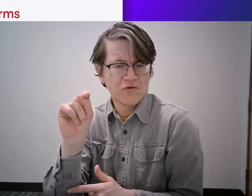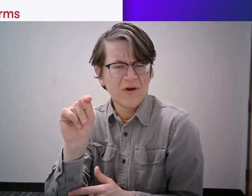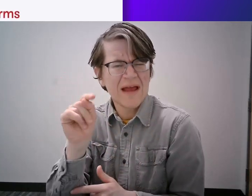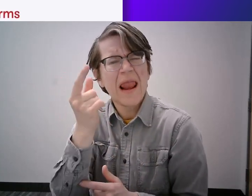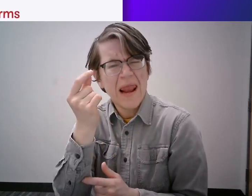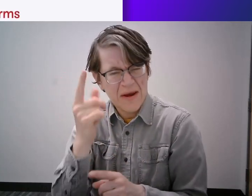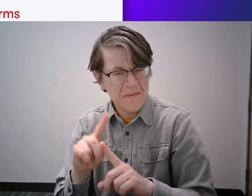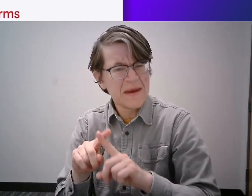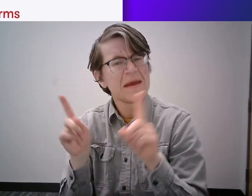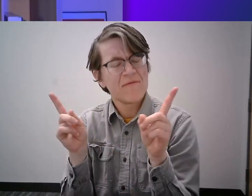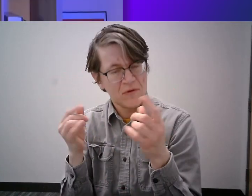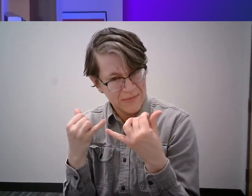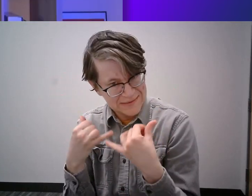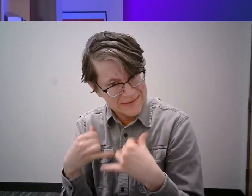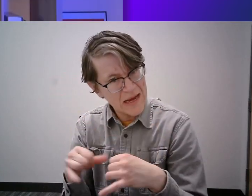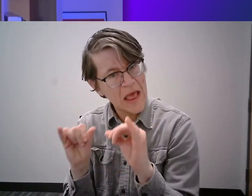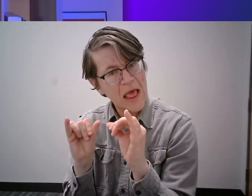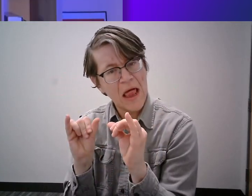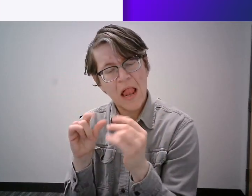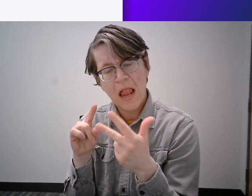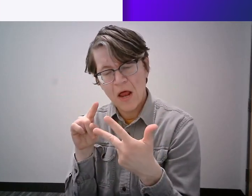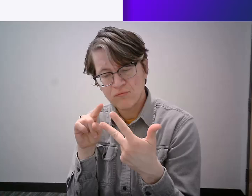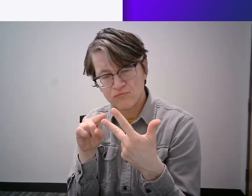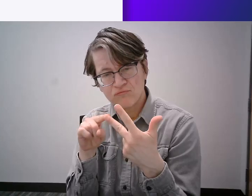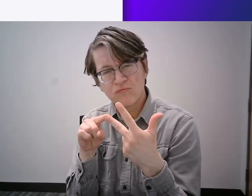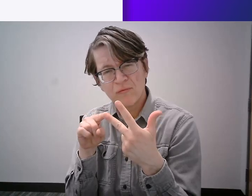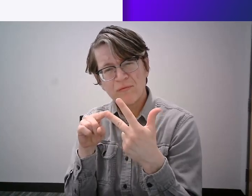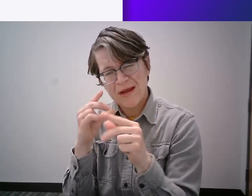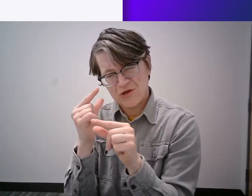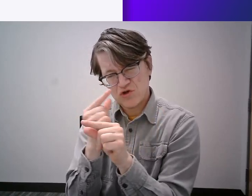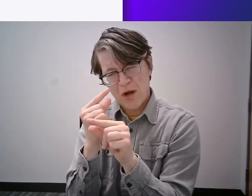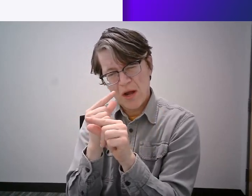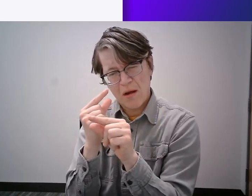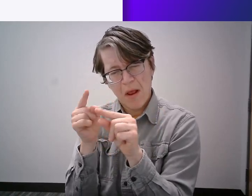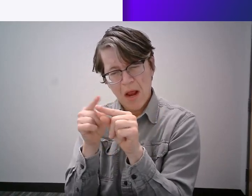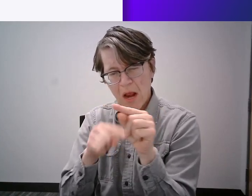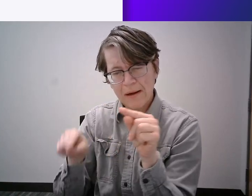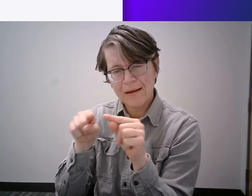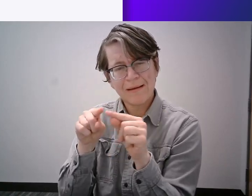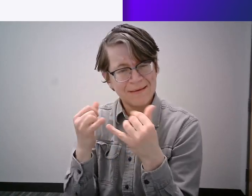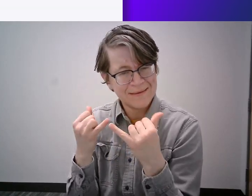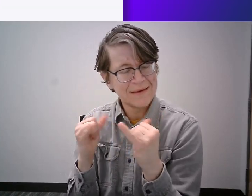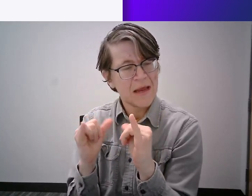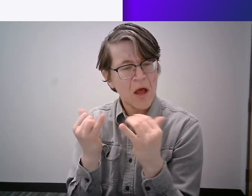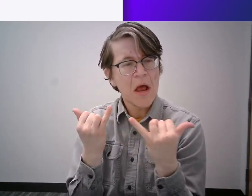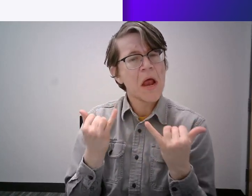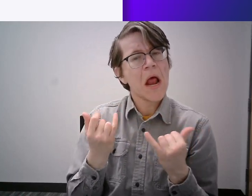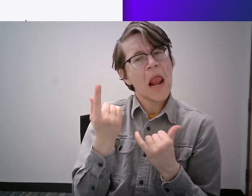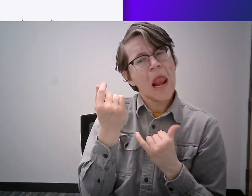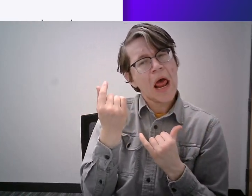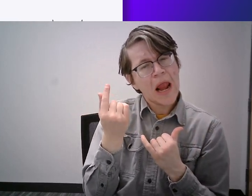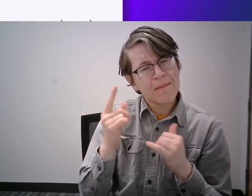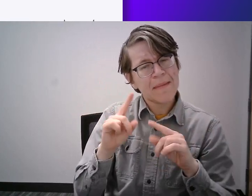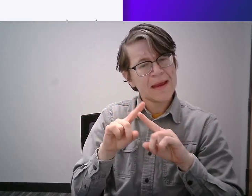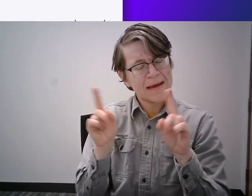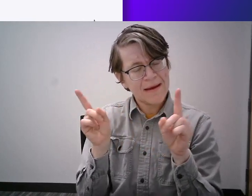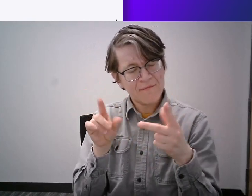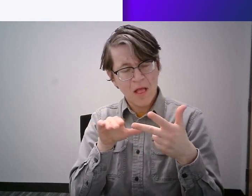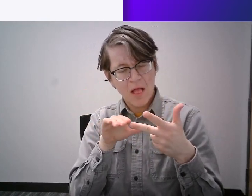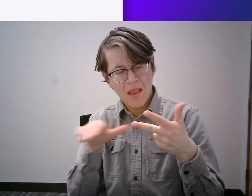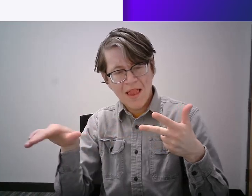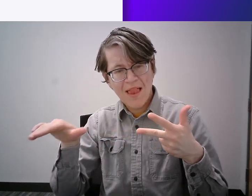is geometric. And now everything starts to align. Moving from geometric to rational